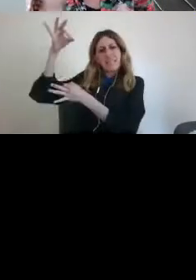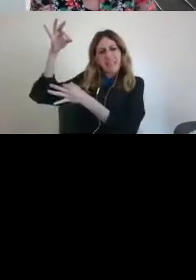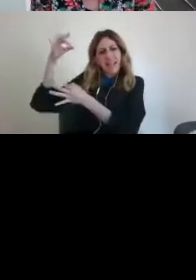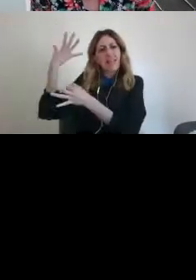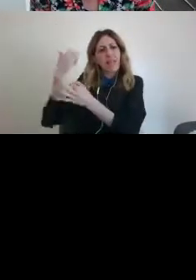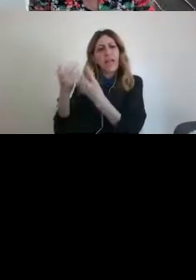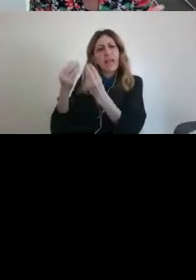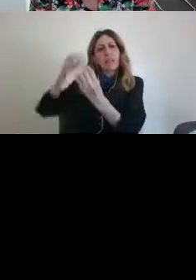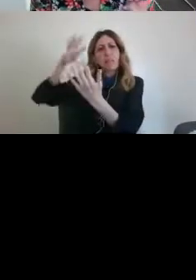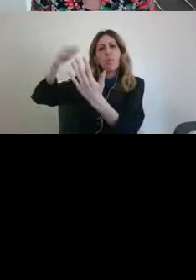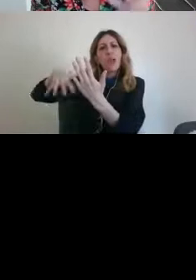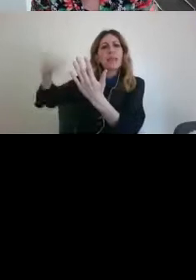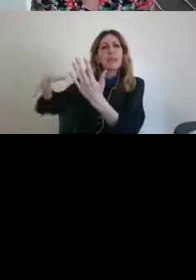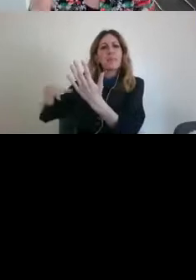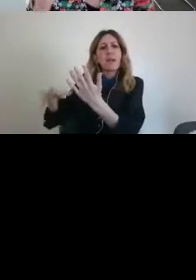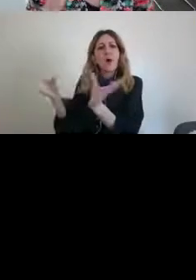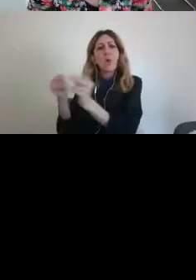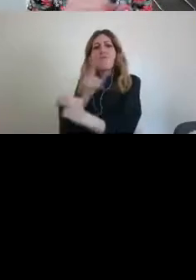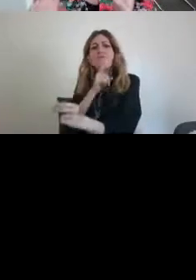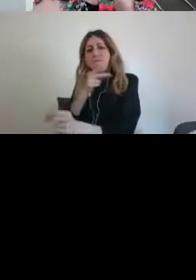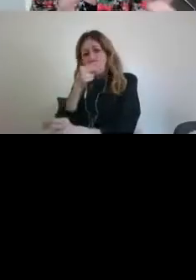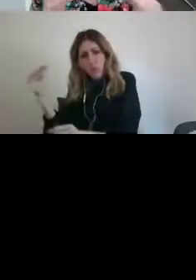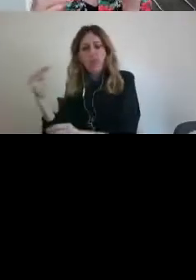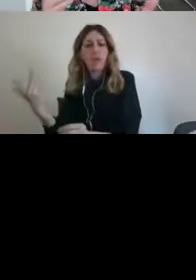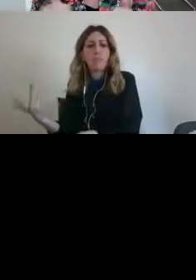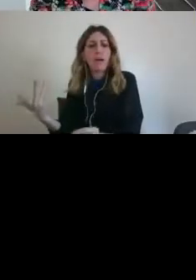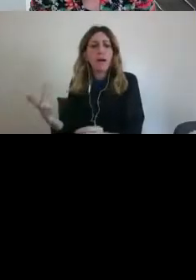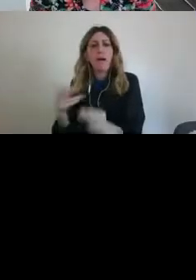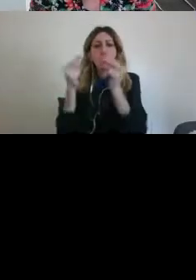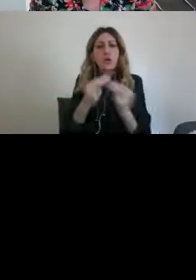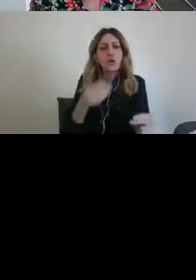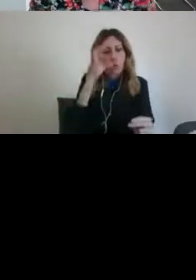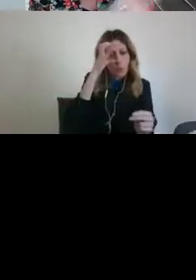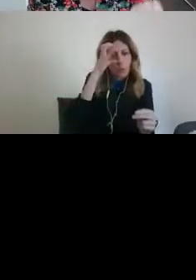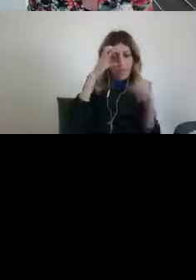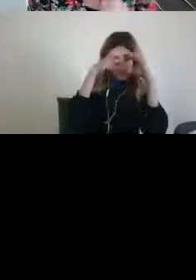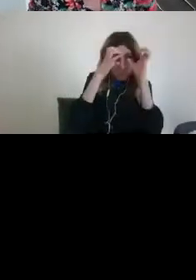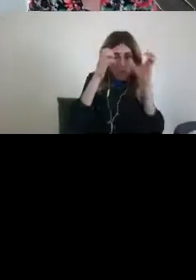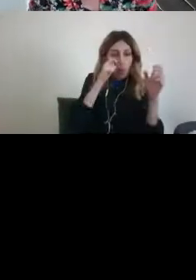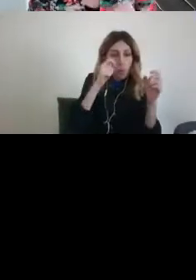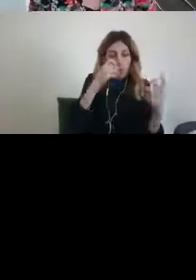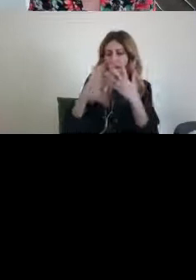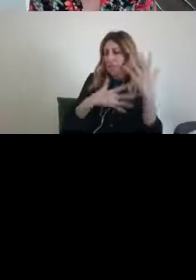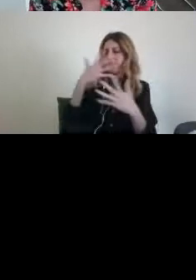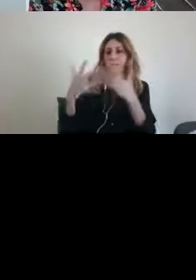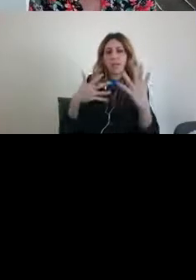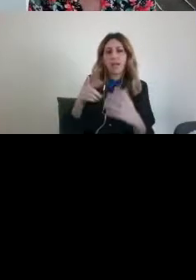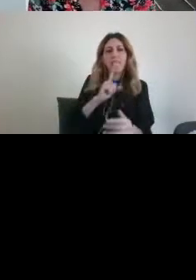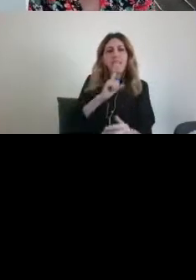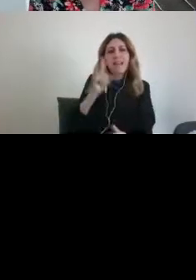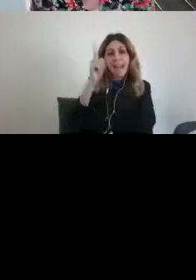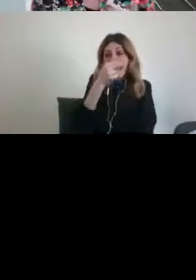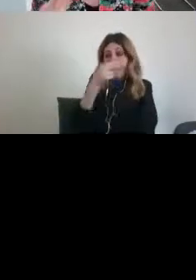getting confused. It will have a hard time deciding which pages it should rank. And then if sites don't have a proper